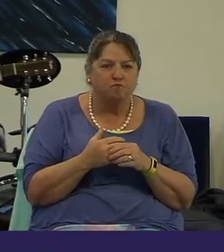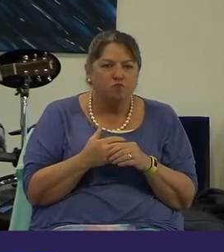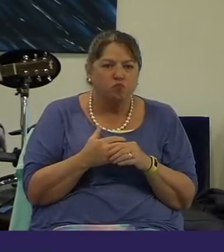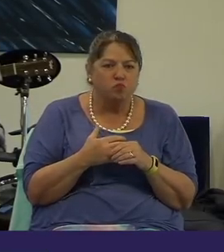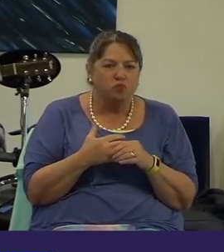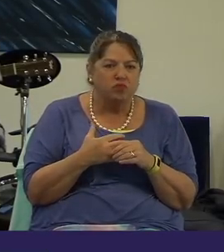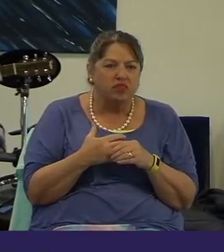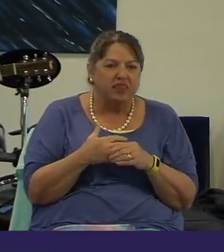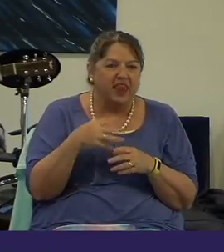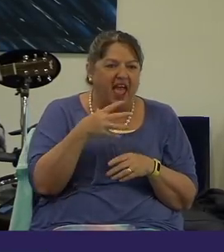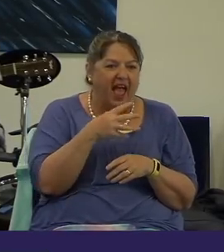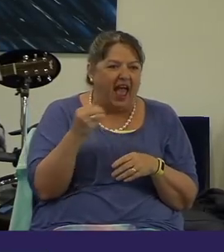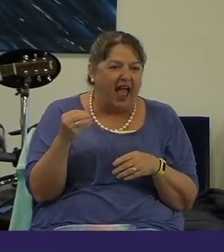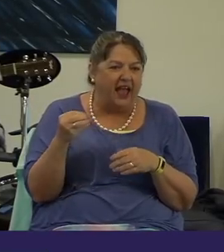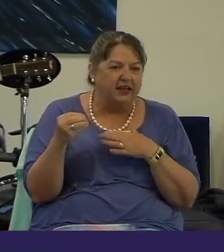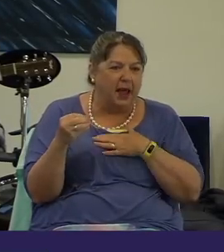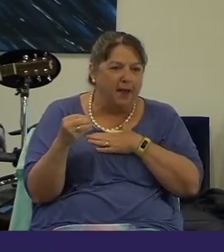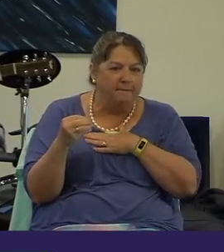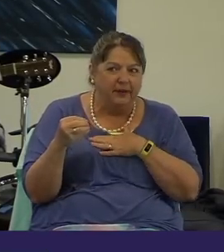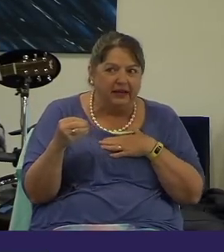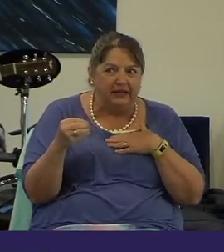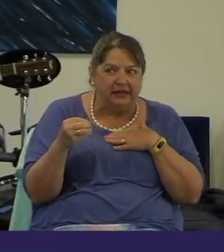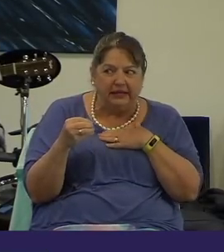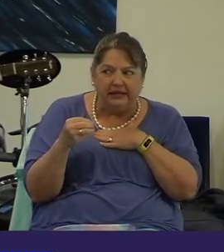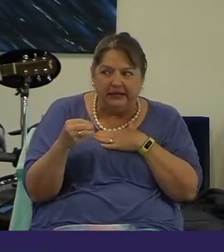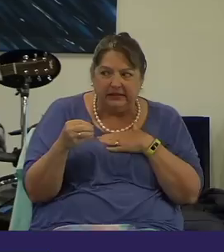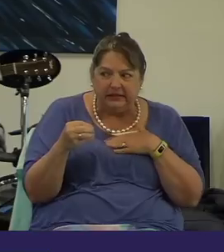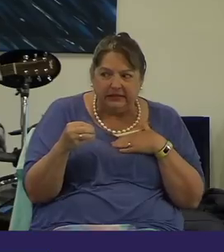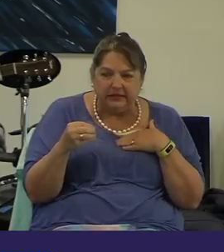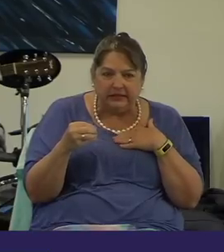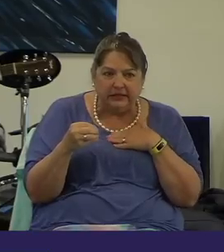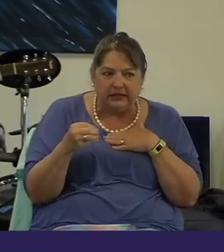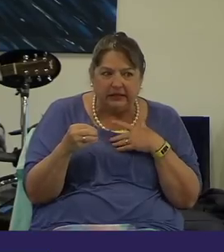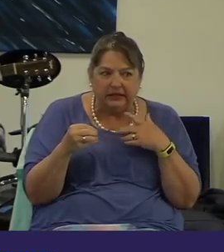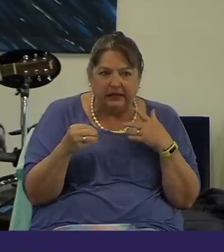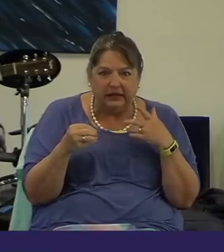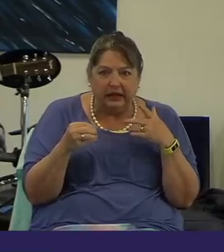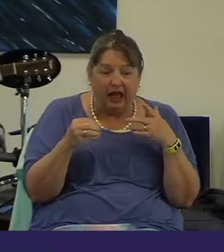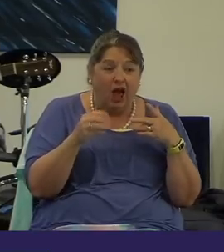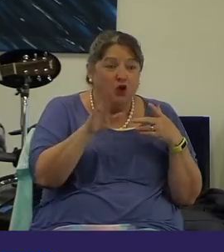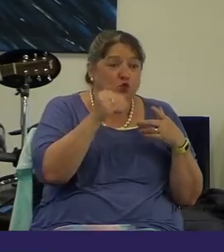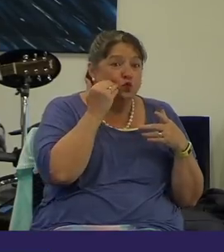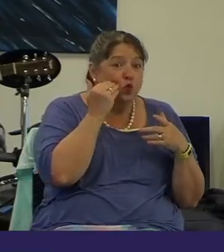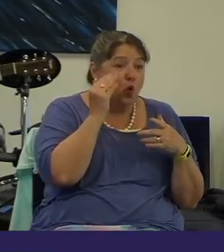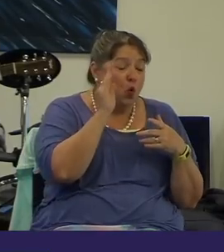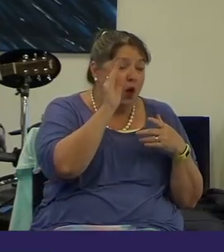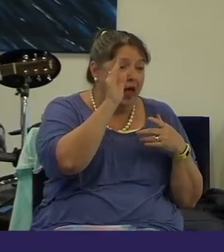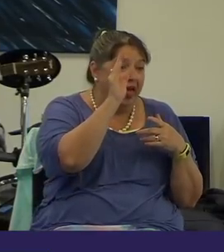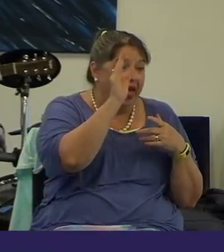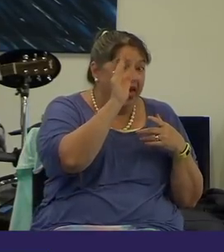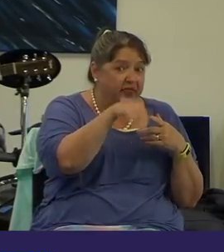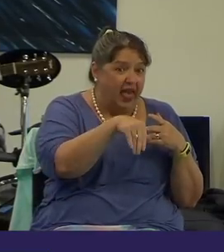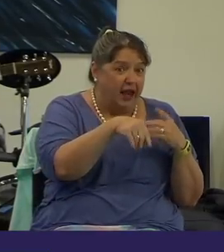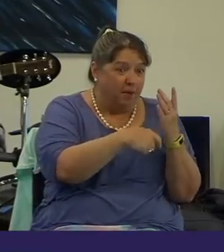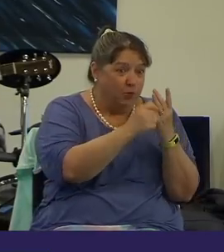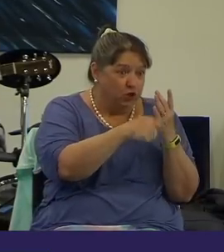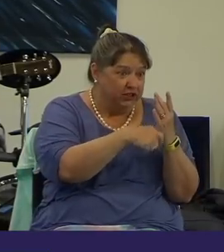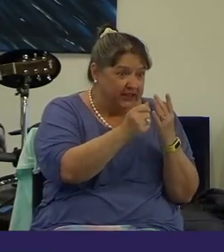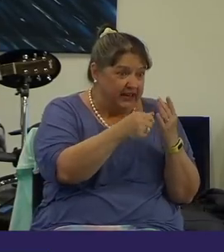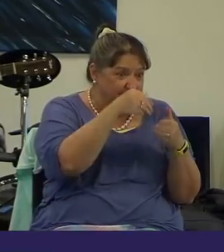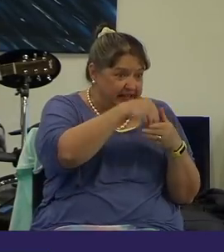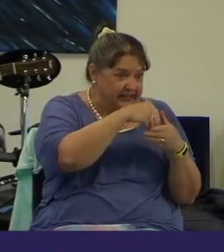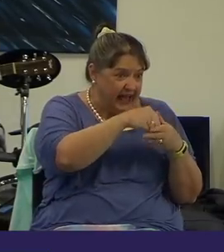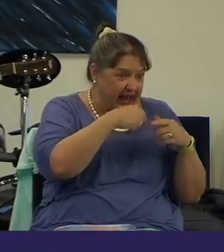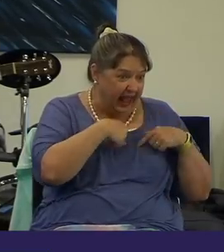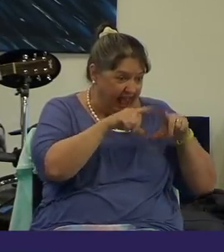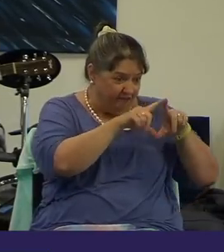And please, as Heather said, with the flyers that we have, please invite people. This is an outreach for our church.